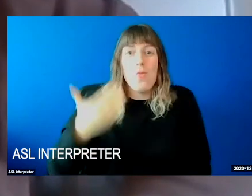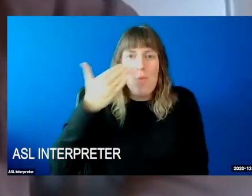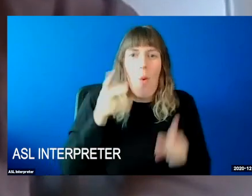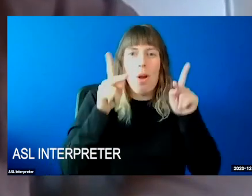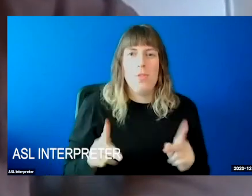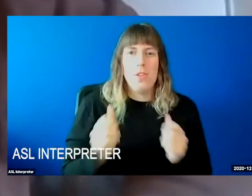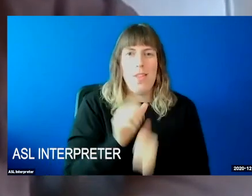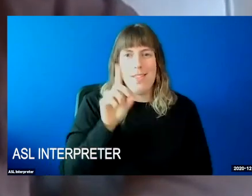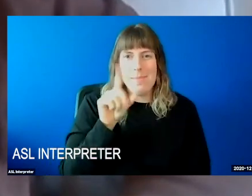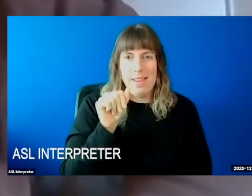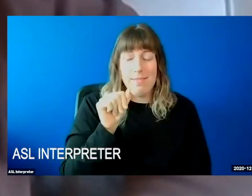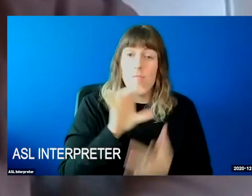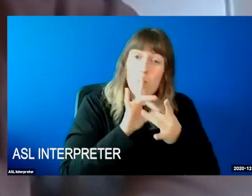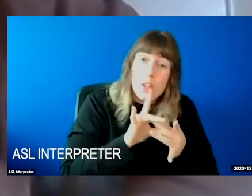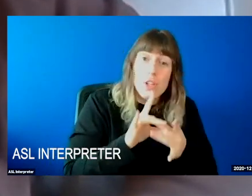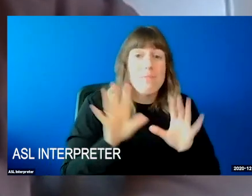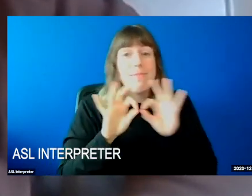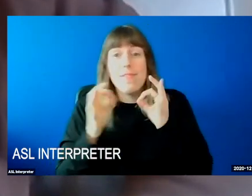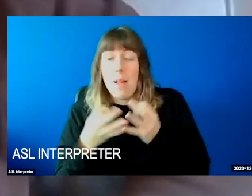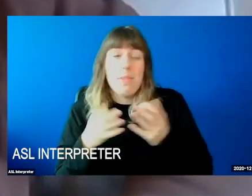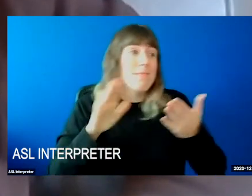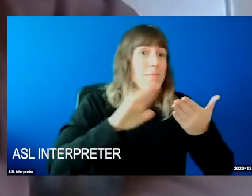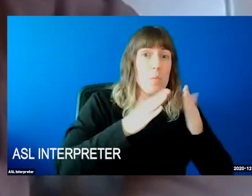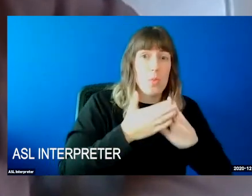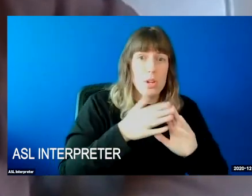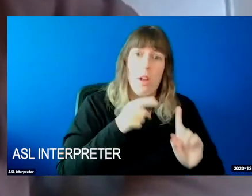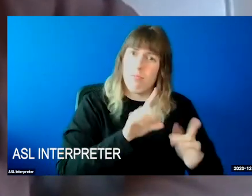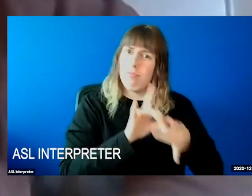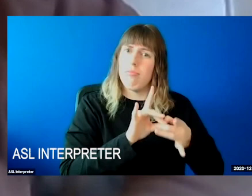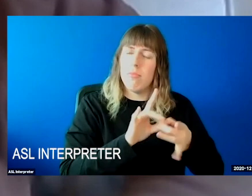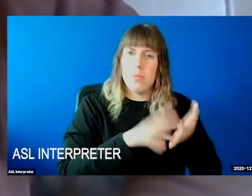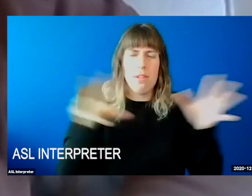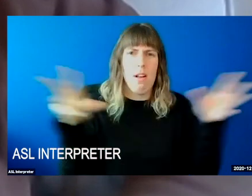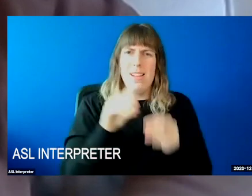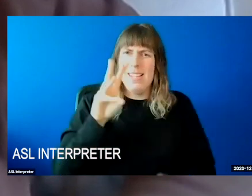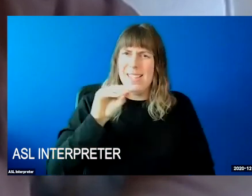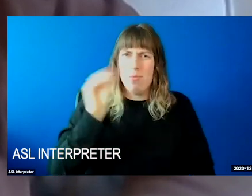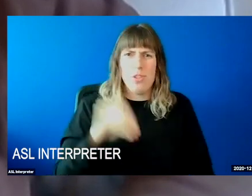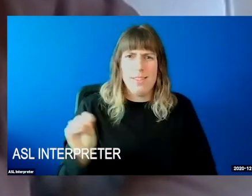in families, in households, in relationships.